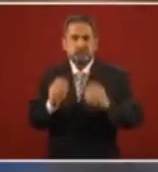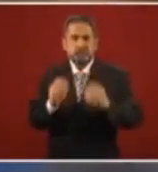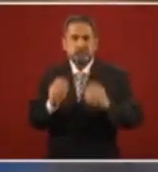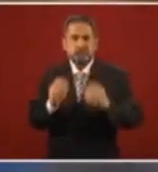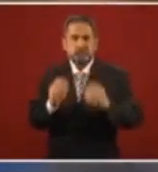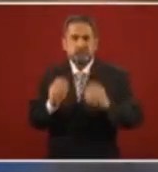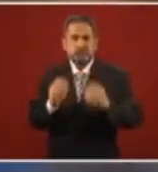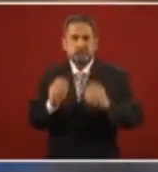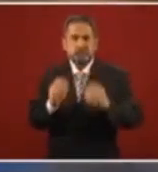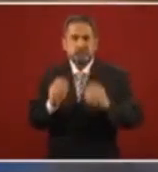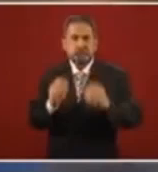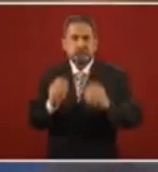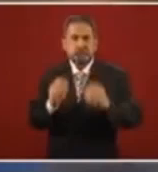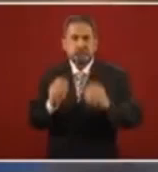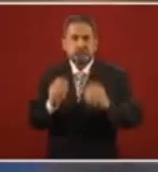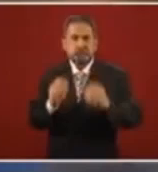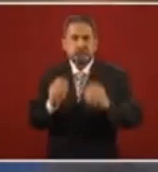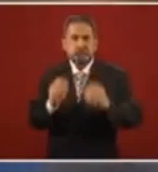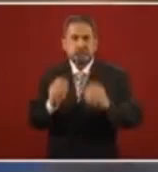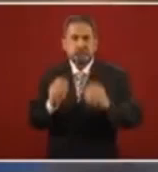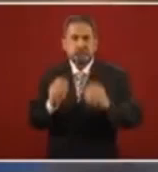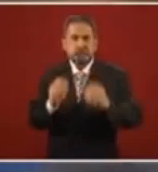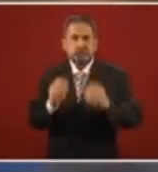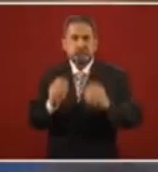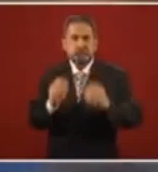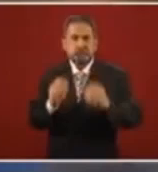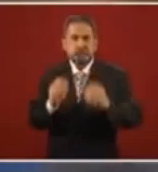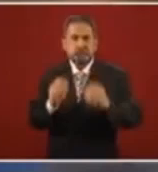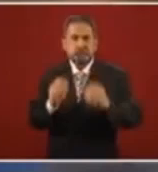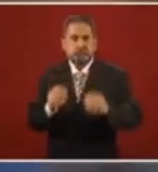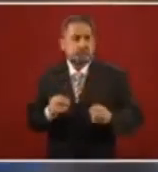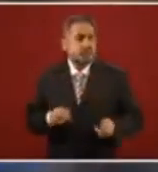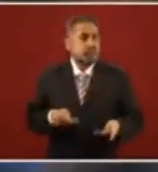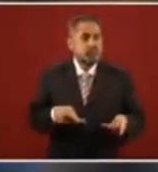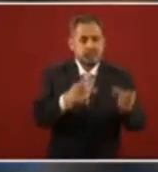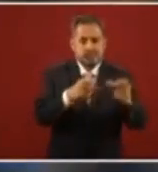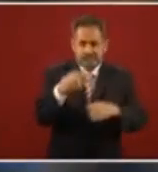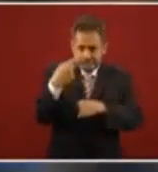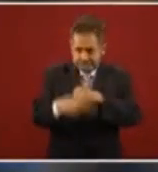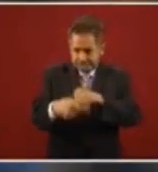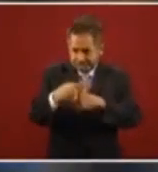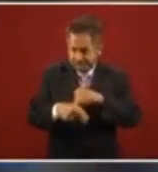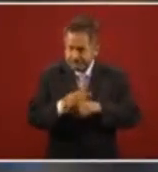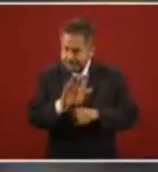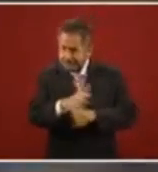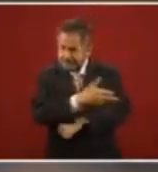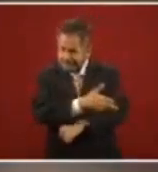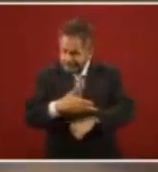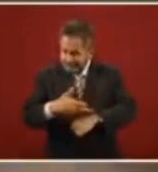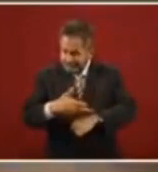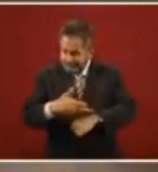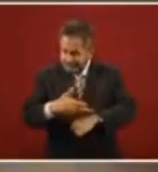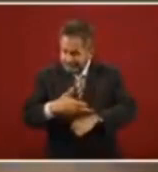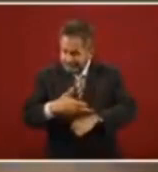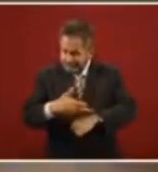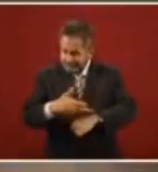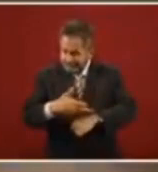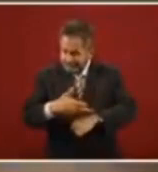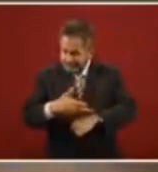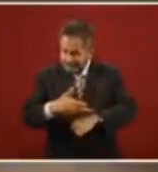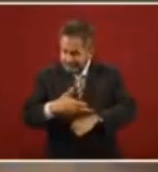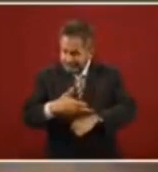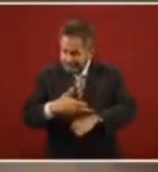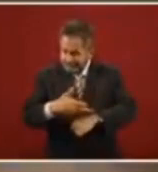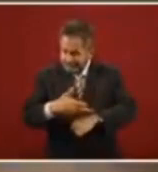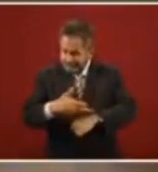theft... ...and commercialization... ...puts you at risk... ...a tu familia... ...and family... ...y a los servidores públicos... ...and the public